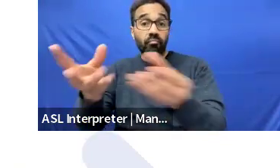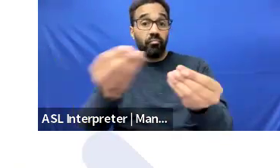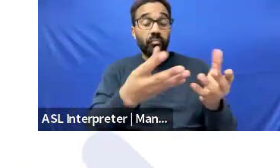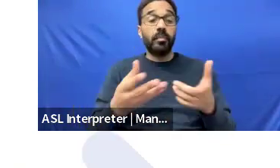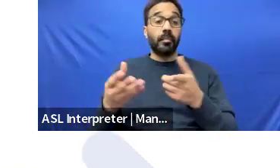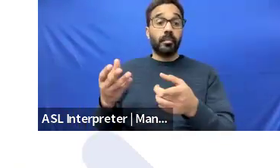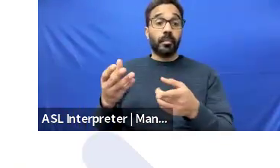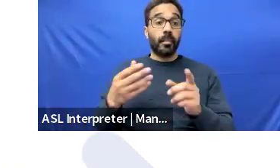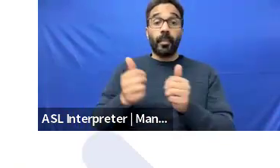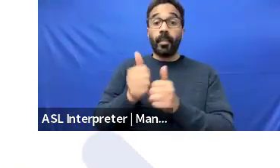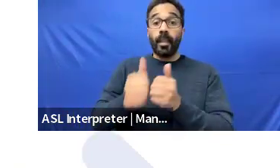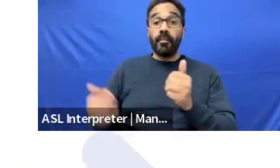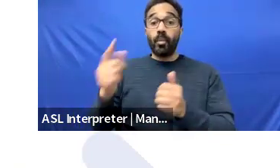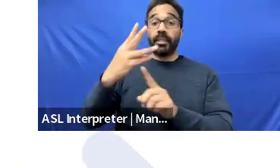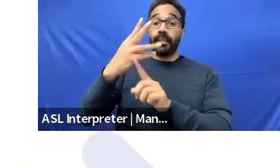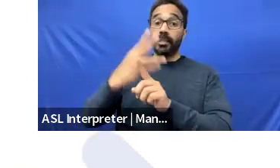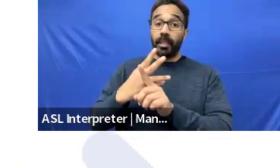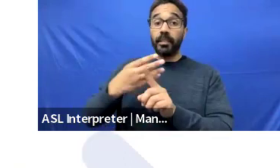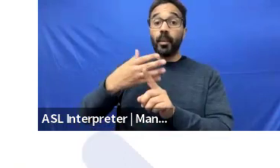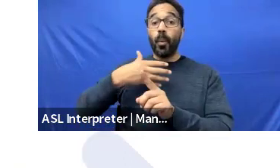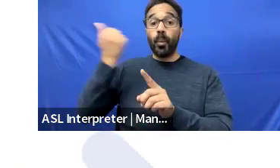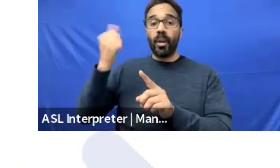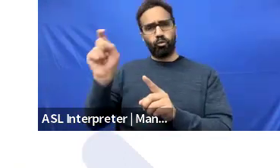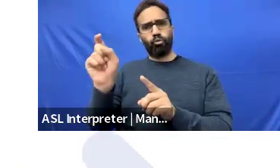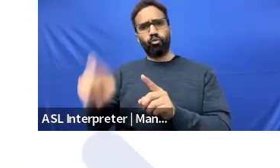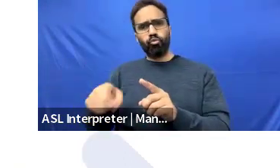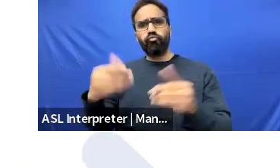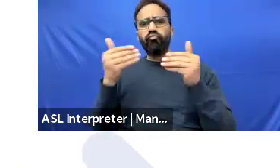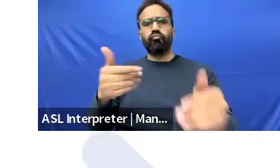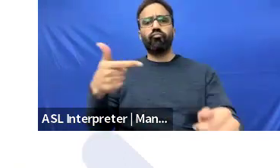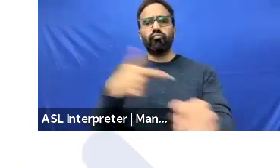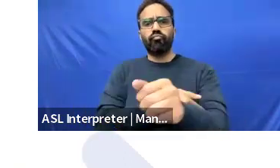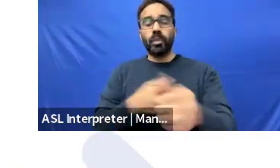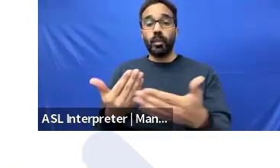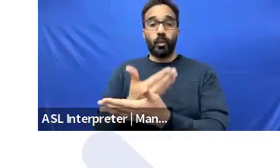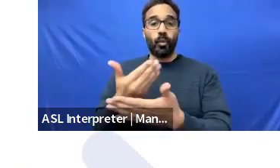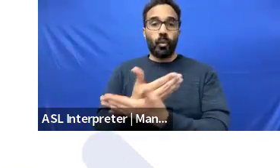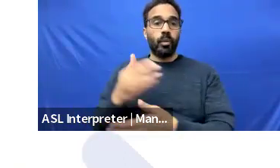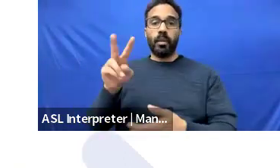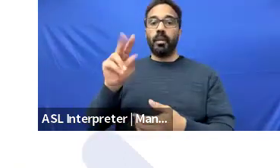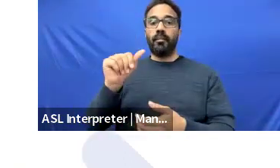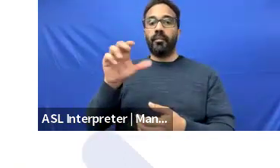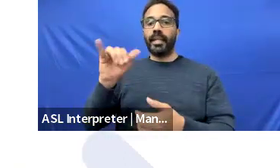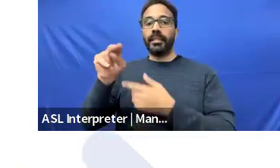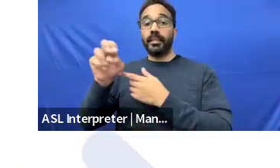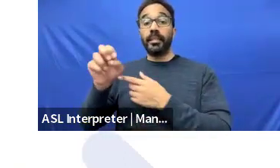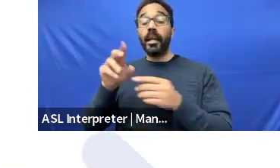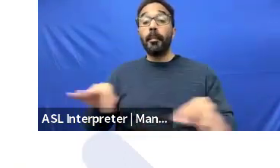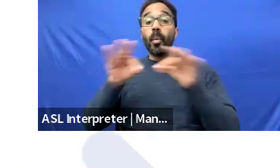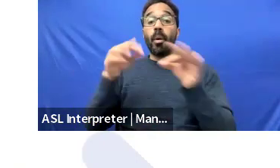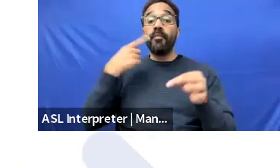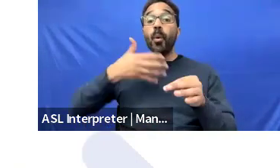everyone 6 months and older should get this new COVID-19 vaccine. It's important for older adults. It's important for the high